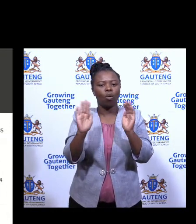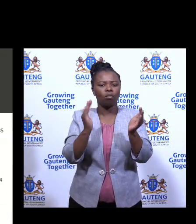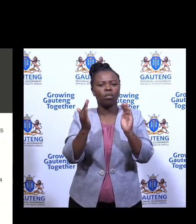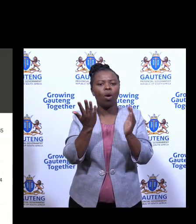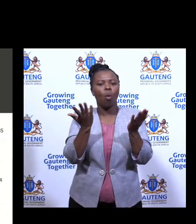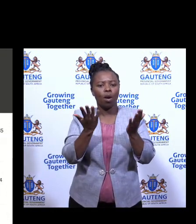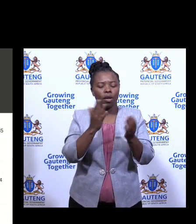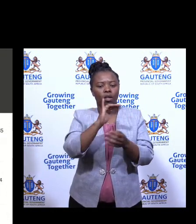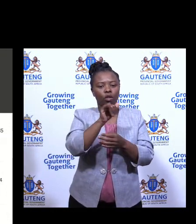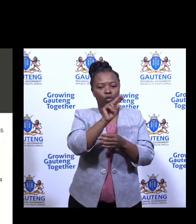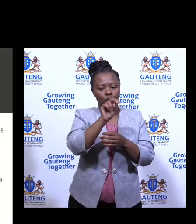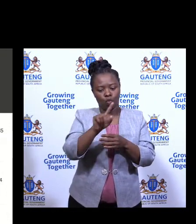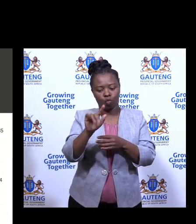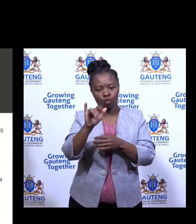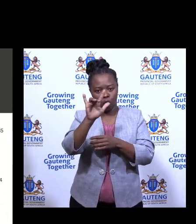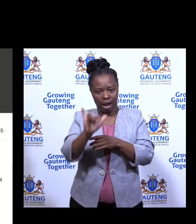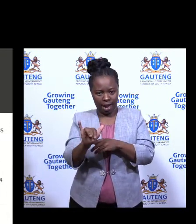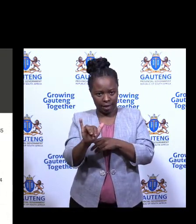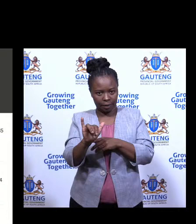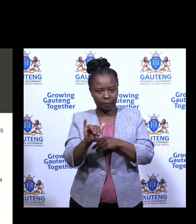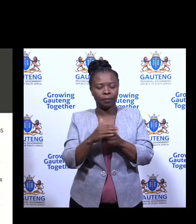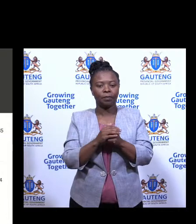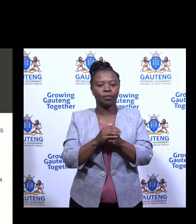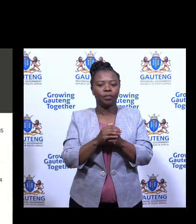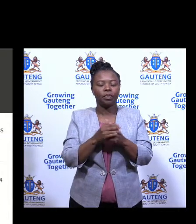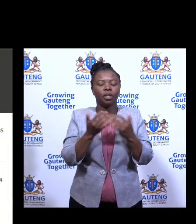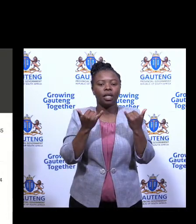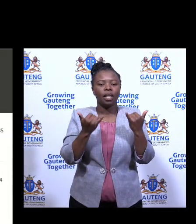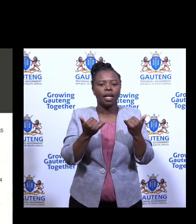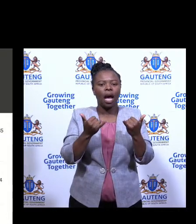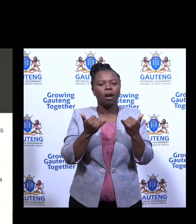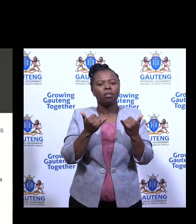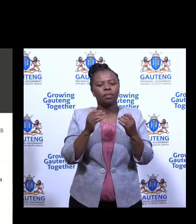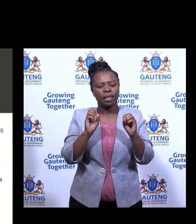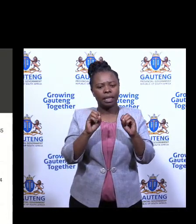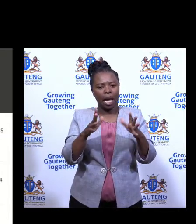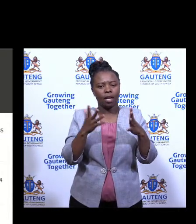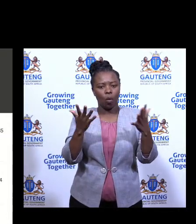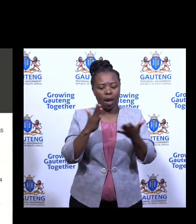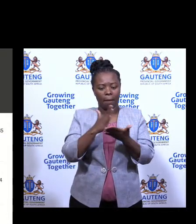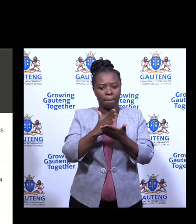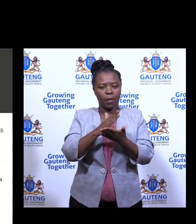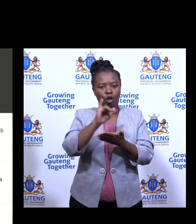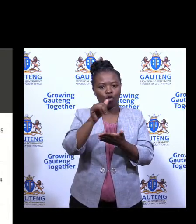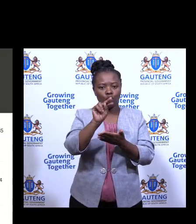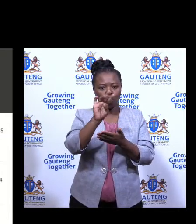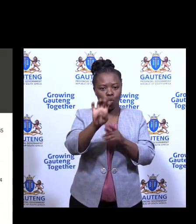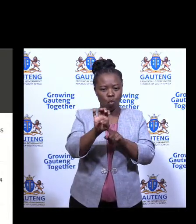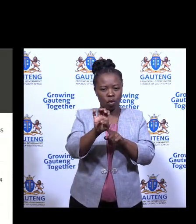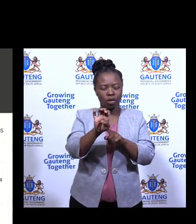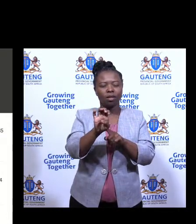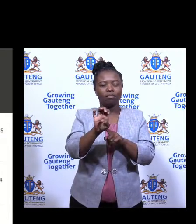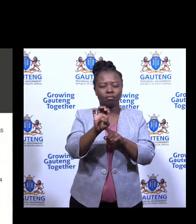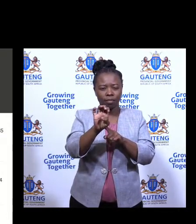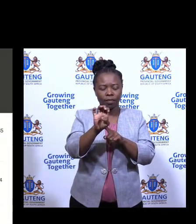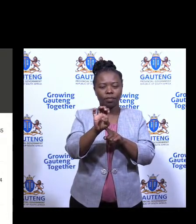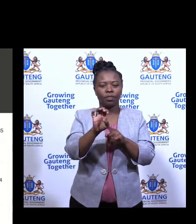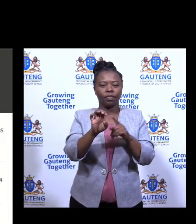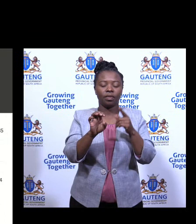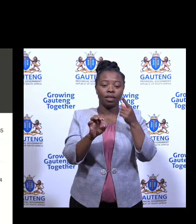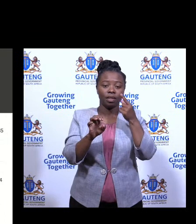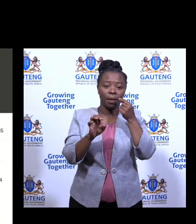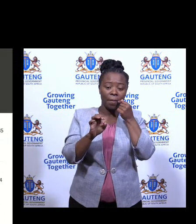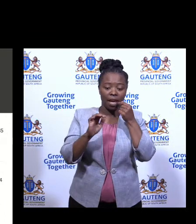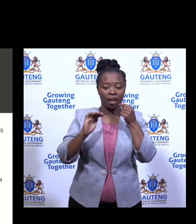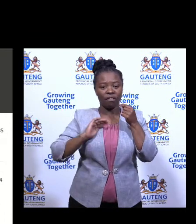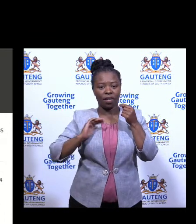What is interesting when we break that down is starting from around about mid-June, there's been an increasing gap in the number of females versus